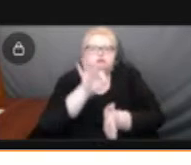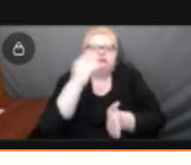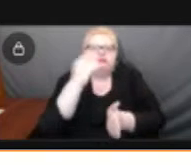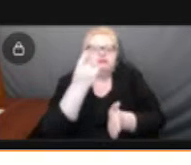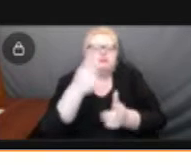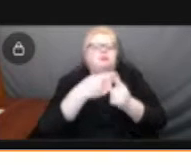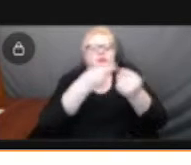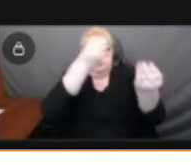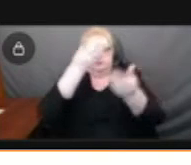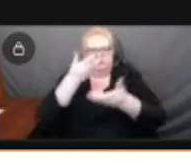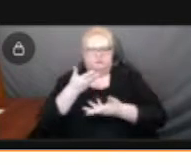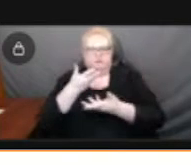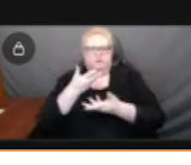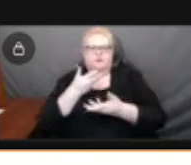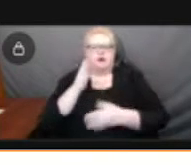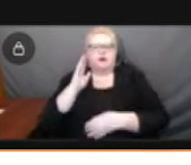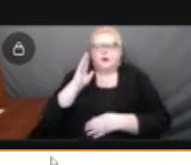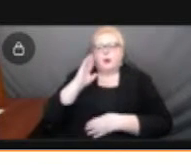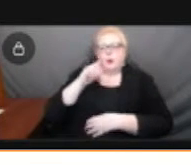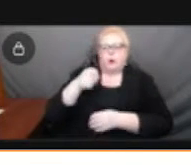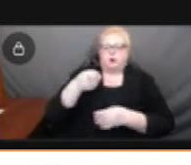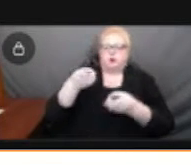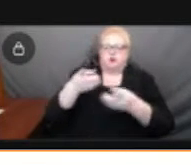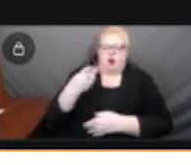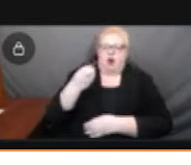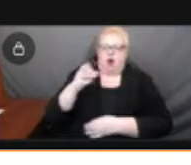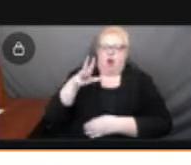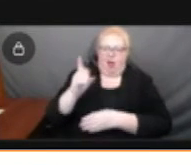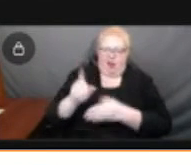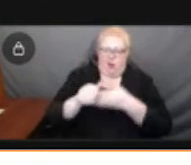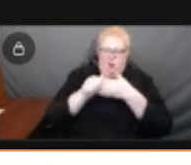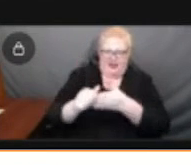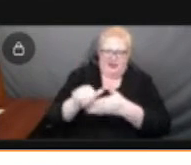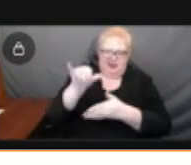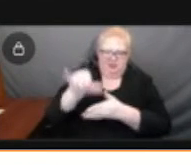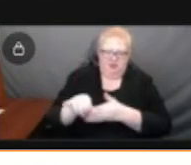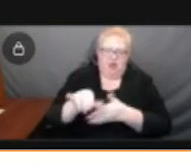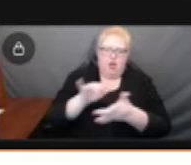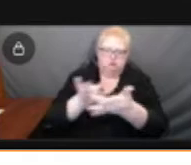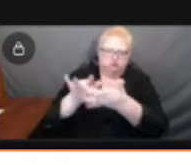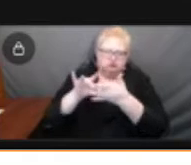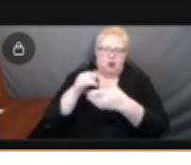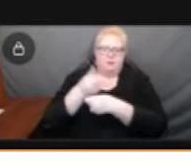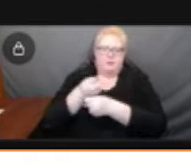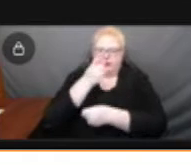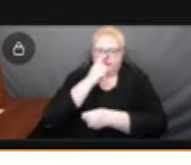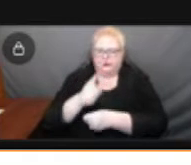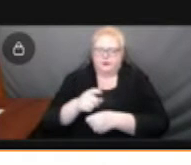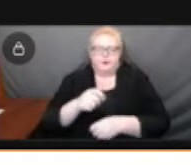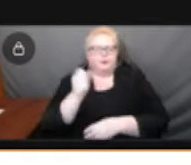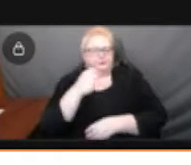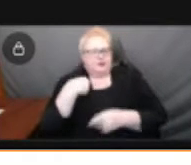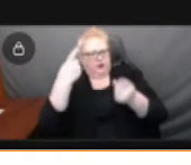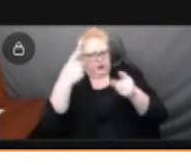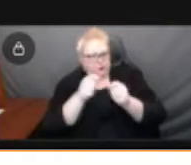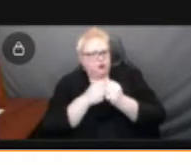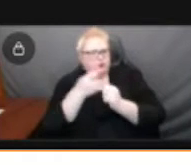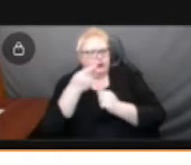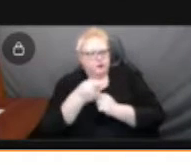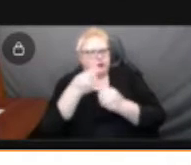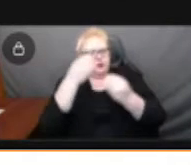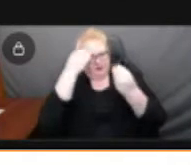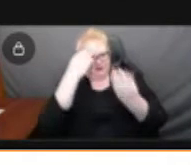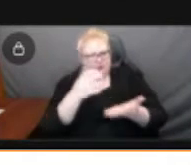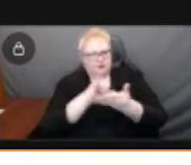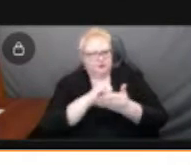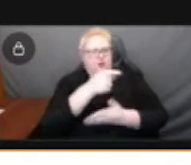back up. Will you take the lead on that, Director Howard? Yes, sir. Yes, sir. That's- And I agree with you totally with the information that she